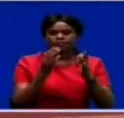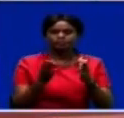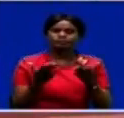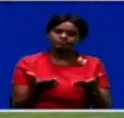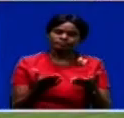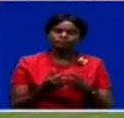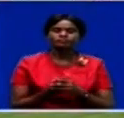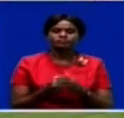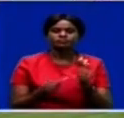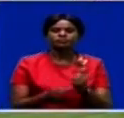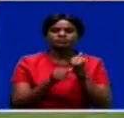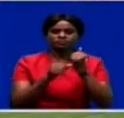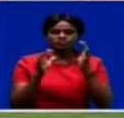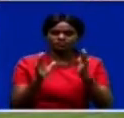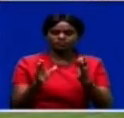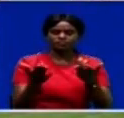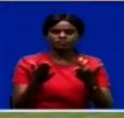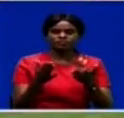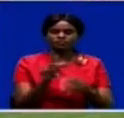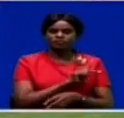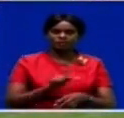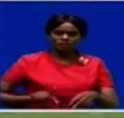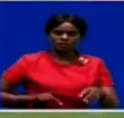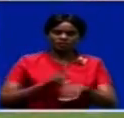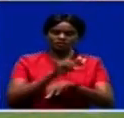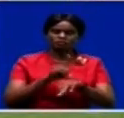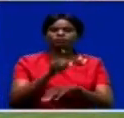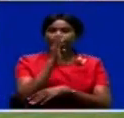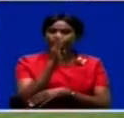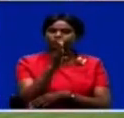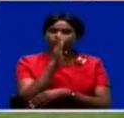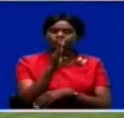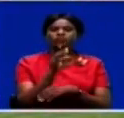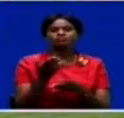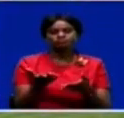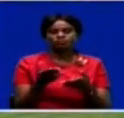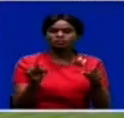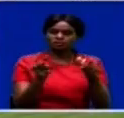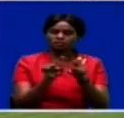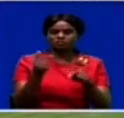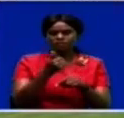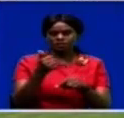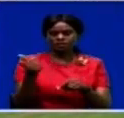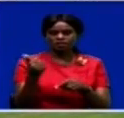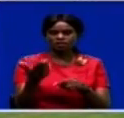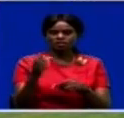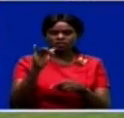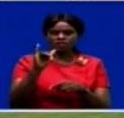O'Donnell, Ambassador Designate of the Kingdom of Belgium to Zambia Peter Acker, and Cyril Hante of